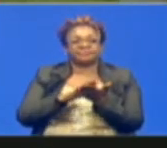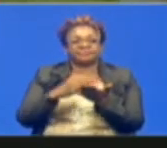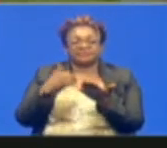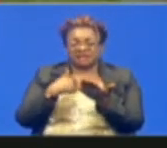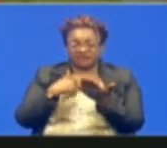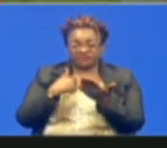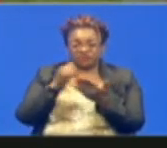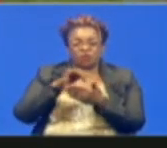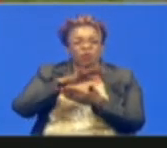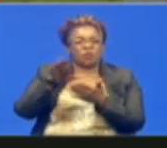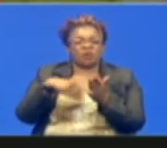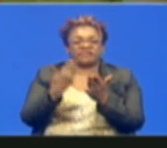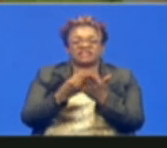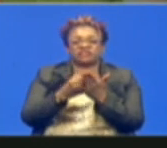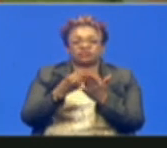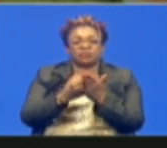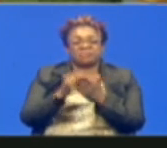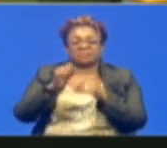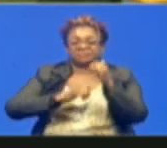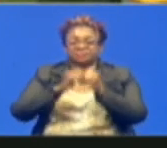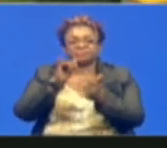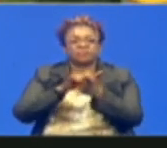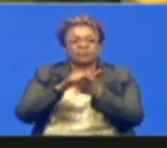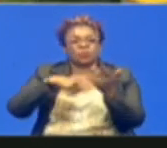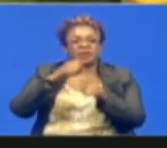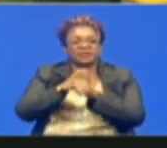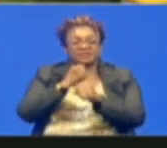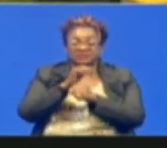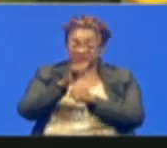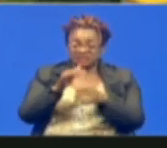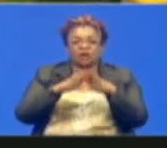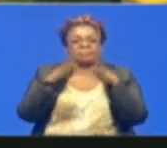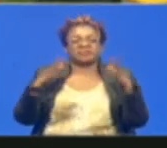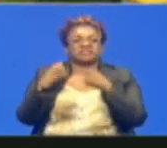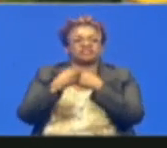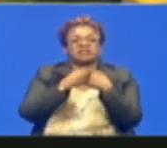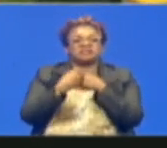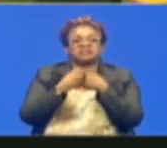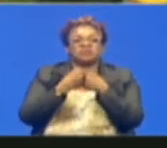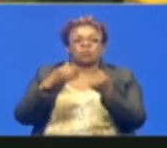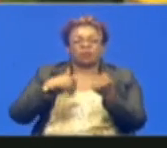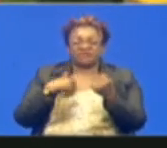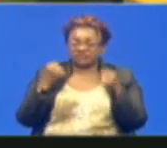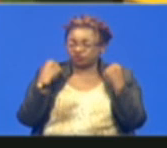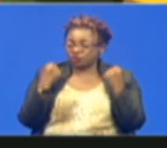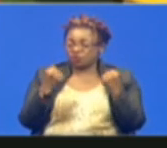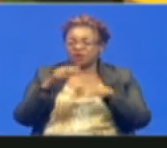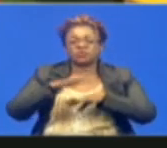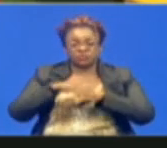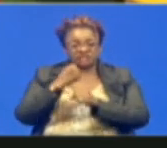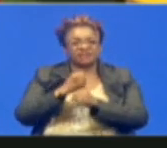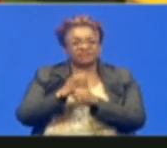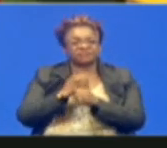inhibited by the financial restructuring that we did. So that's our biggest challenge. I think we have a strong team, we have a great staff. I